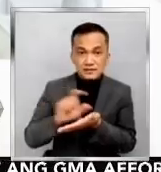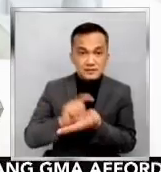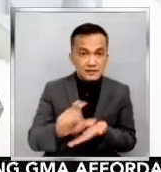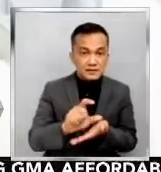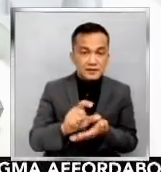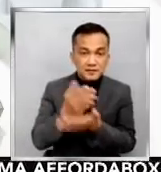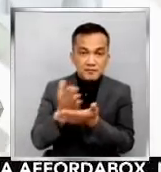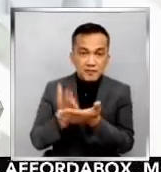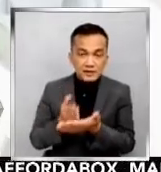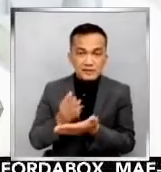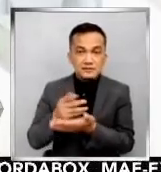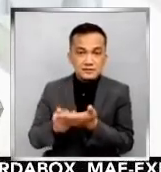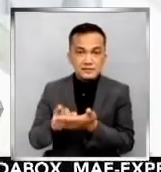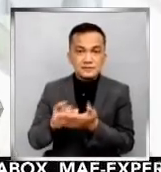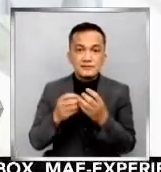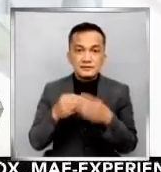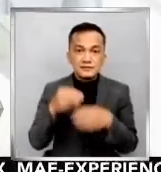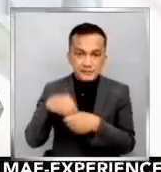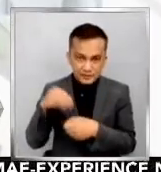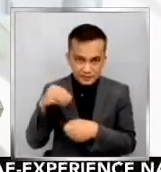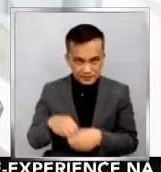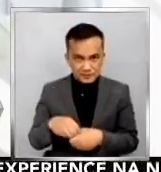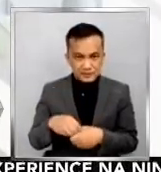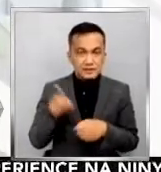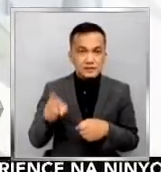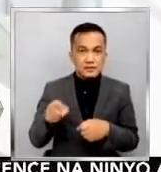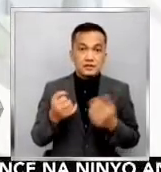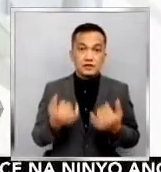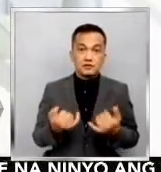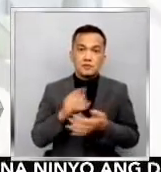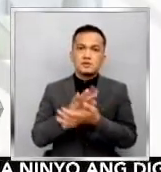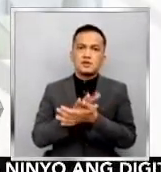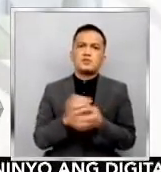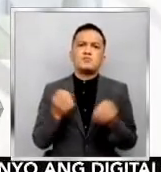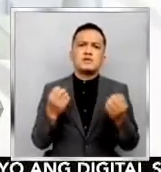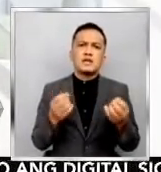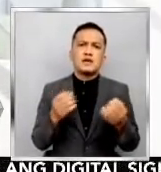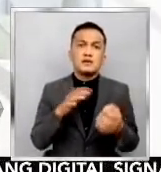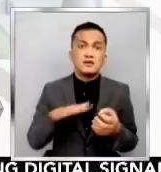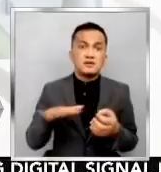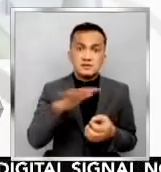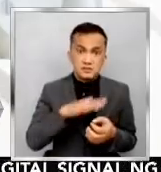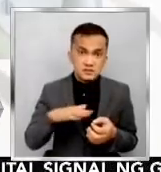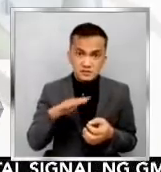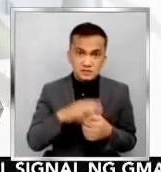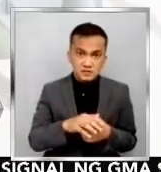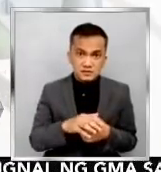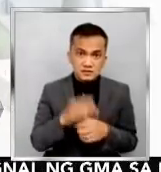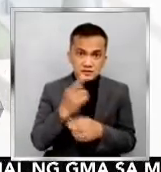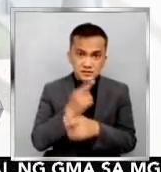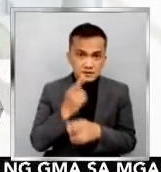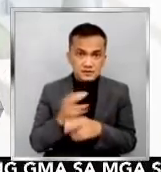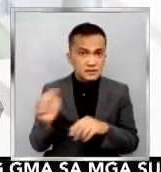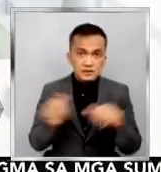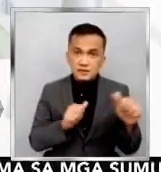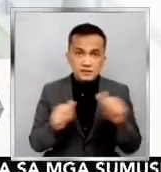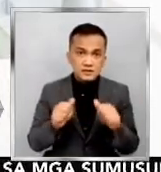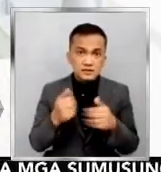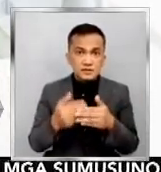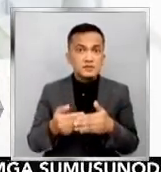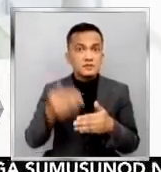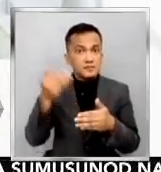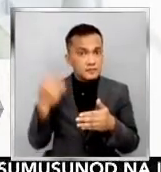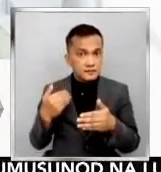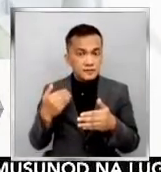savings. And this pandemic, marami tayong mga regular activities before that we can no longer